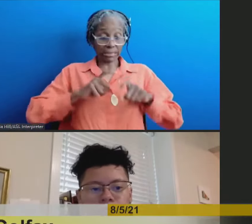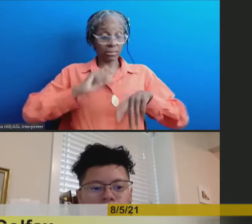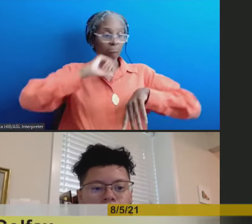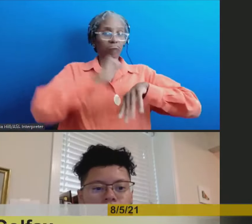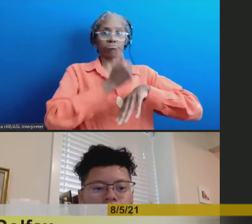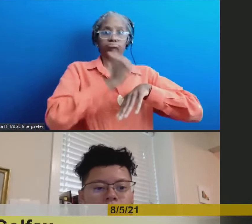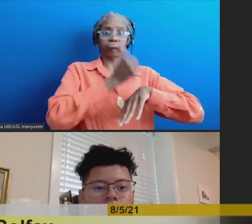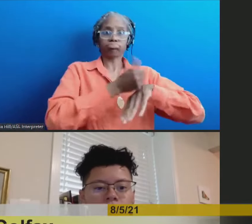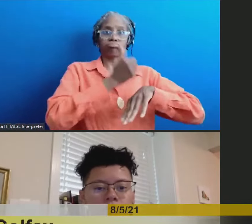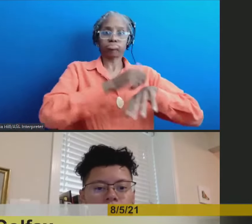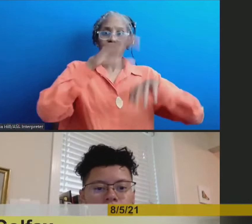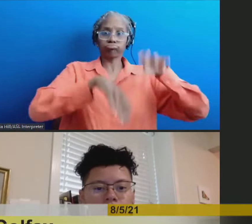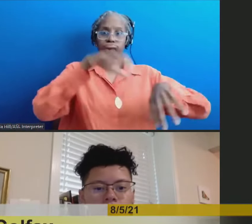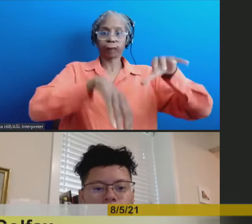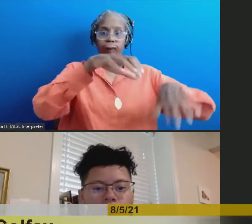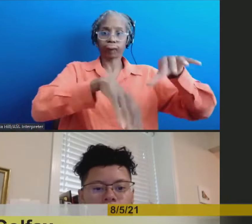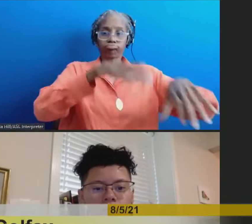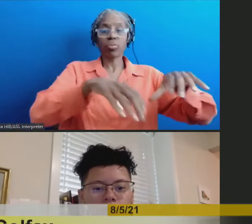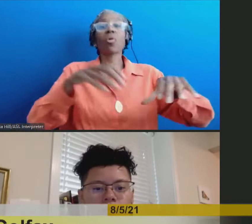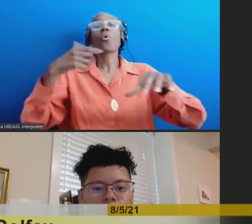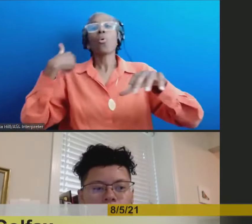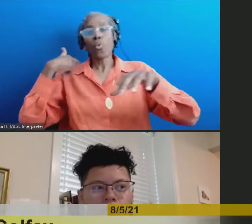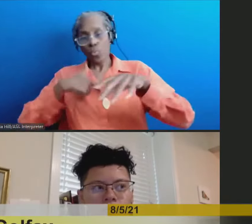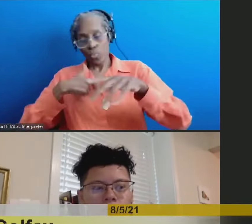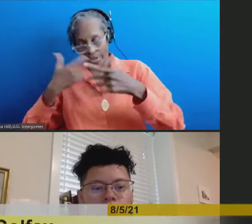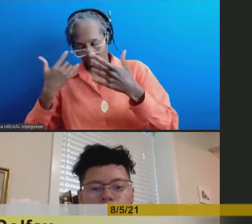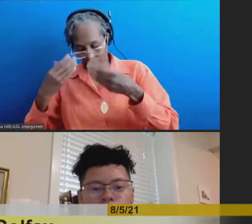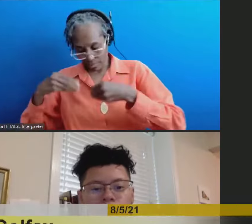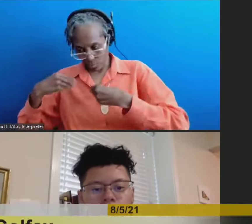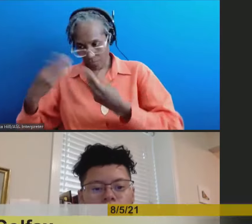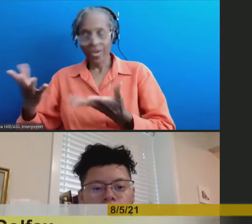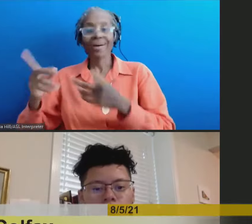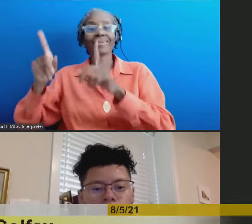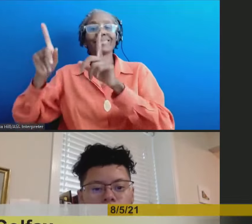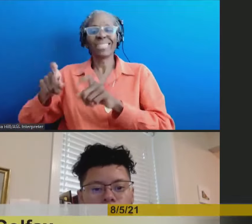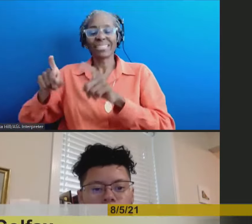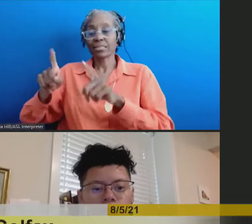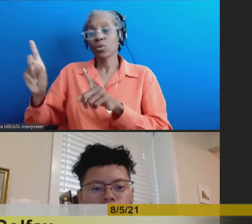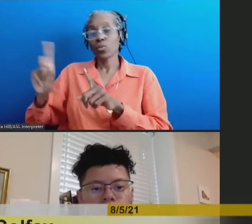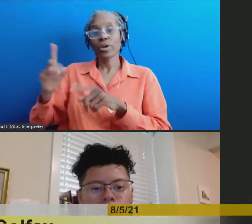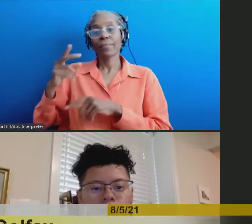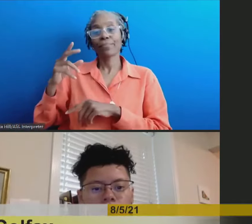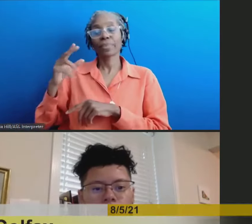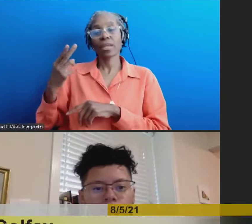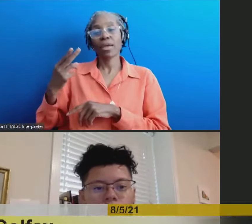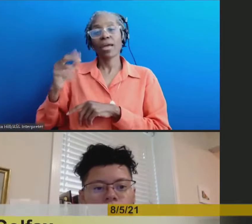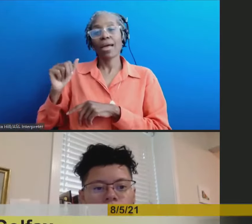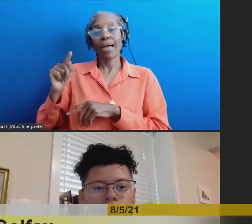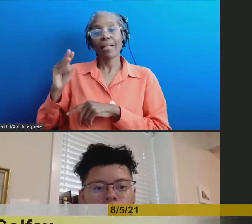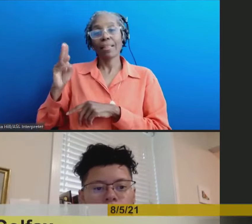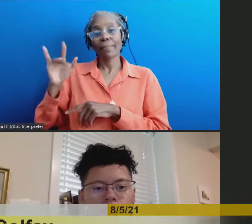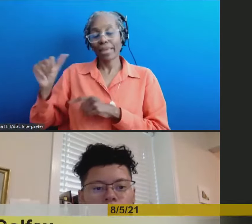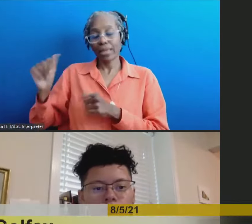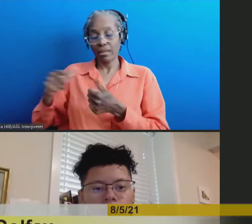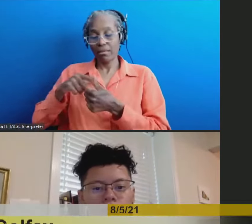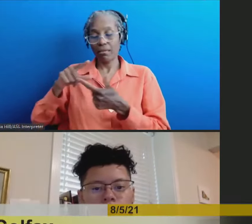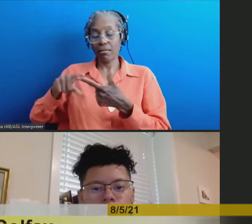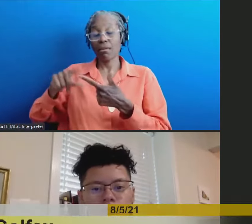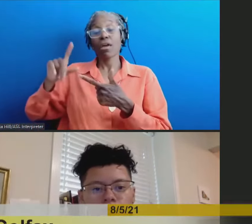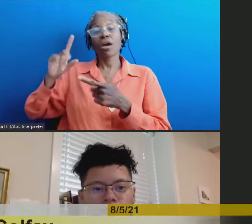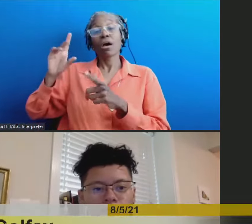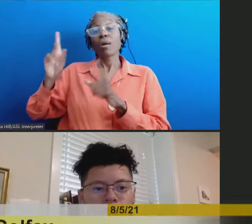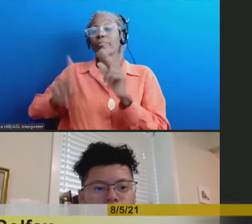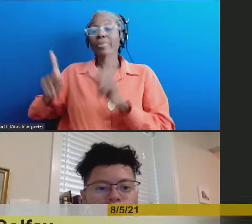offer testing, particularly in communities at highest risk, both through our Alamany sites, our drop-in sites, and